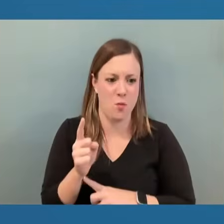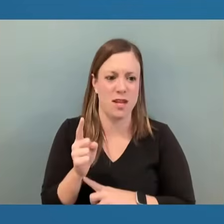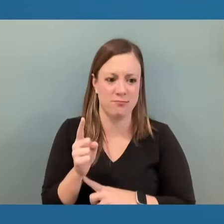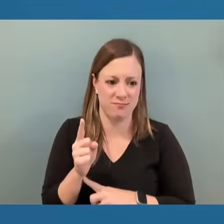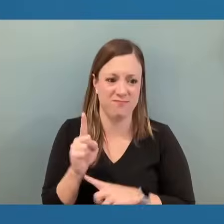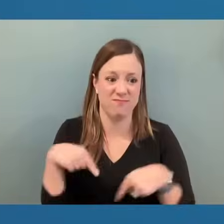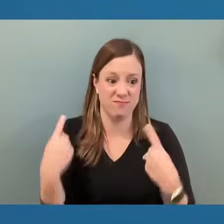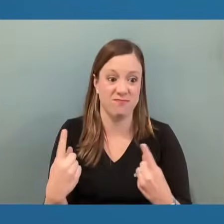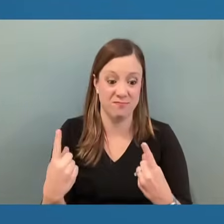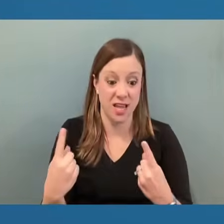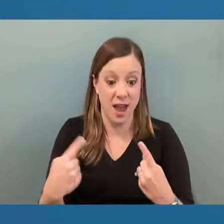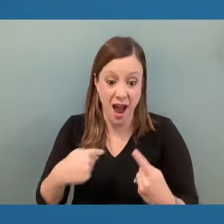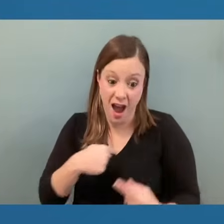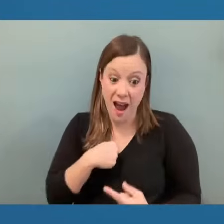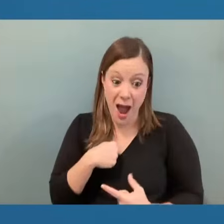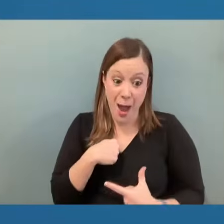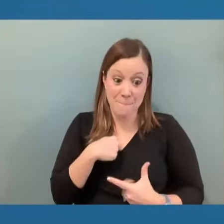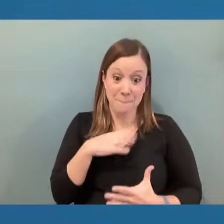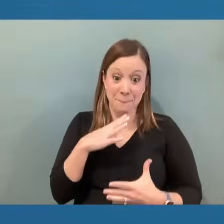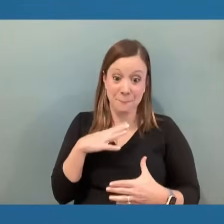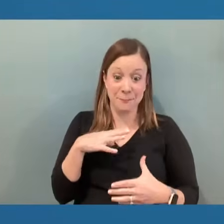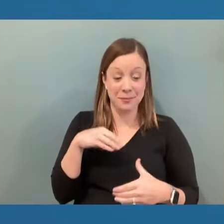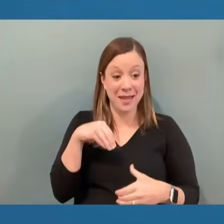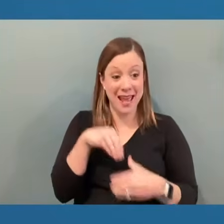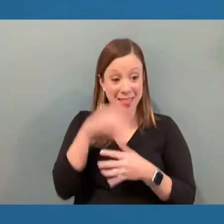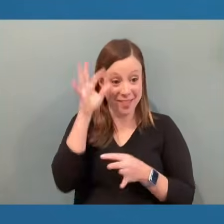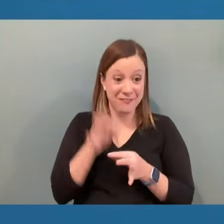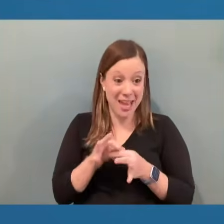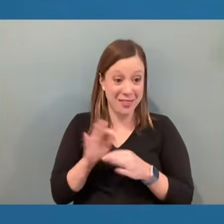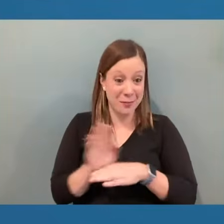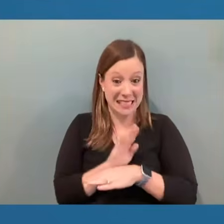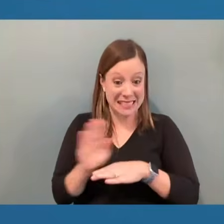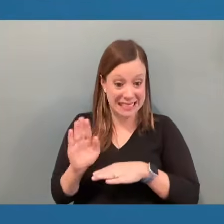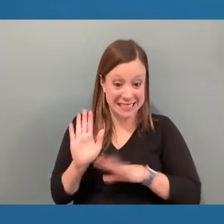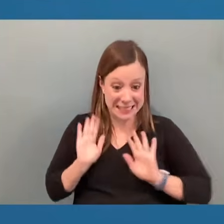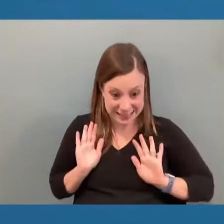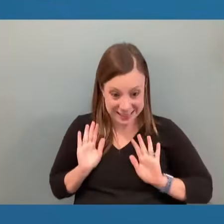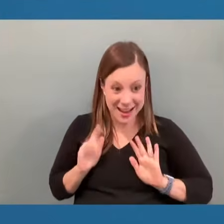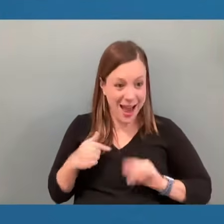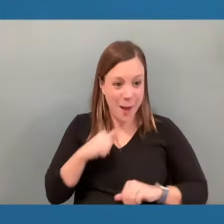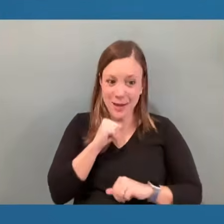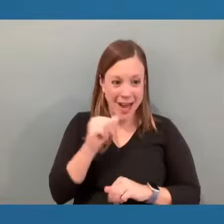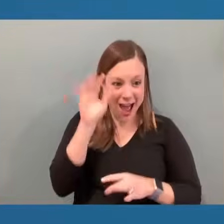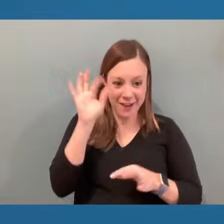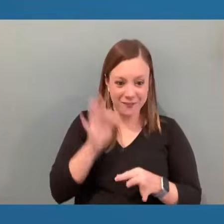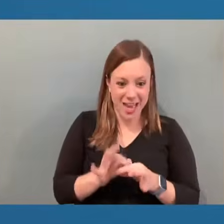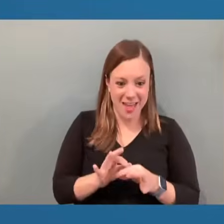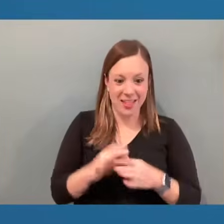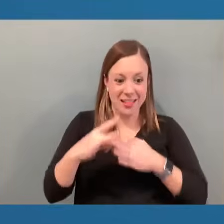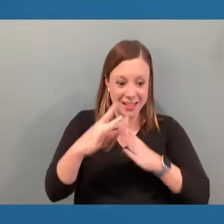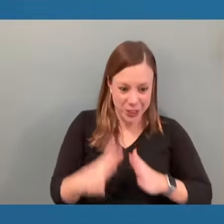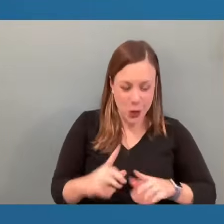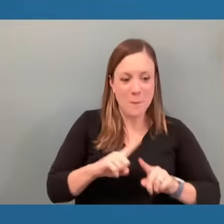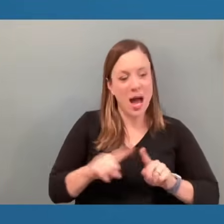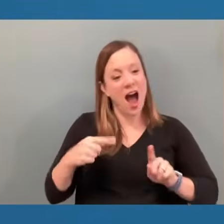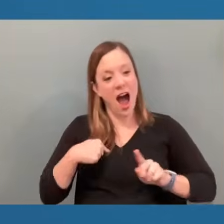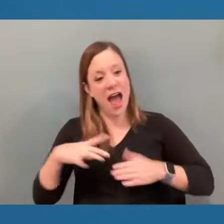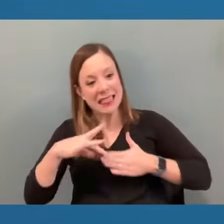faith business. I tell people all the time I'm not a faith leader, but I am a leader of faith. And as a child of